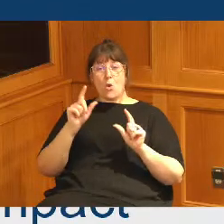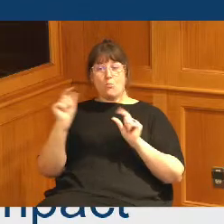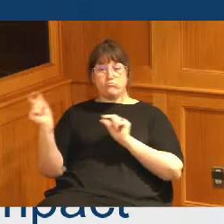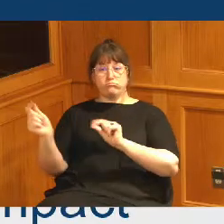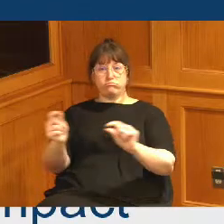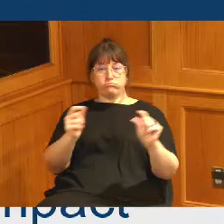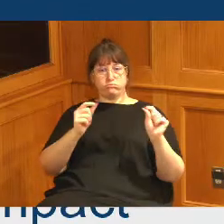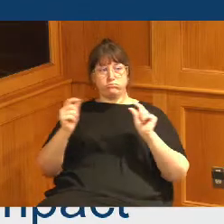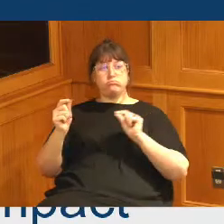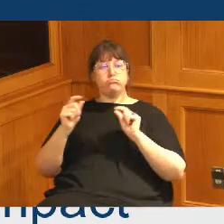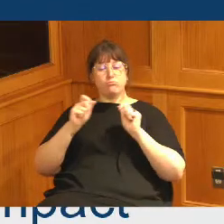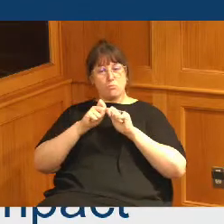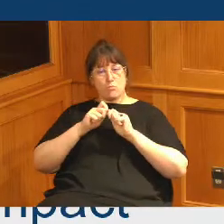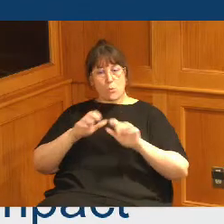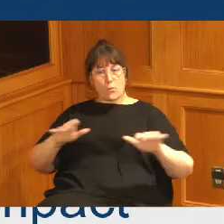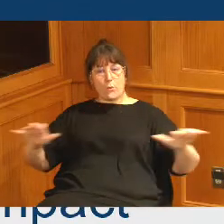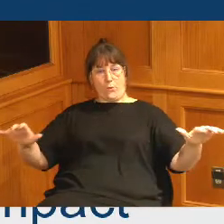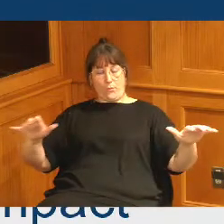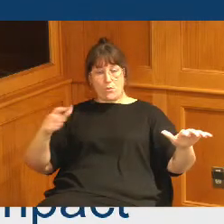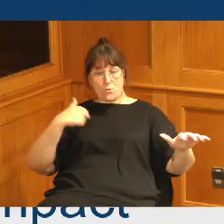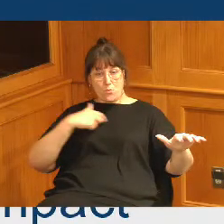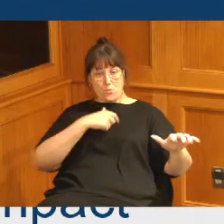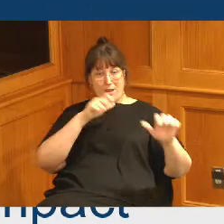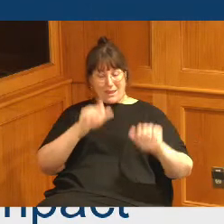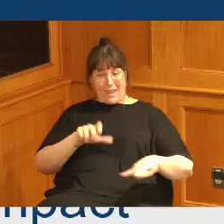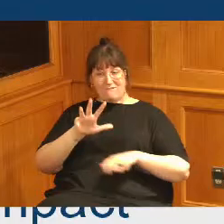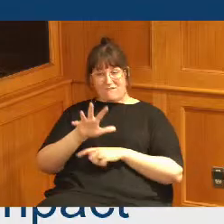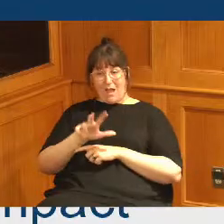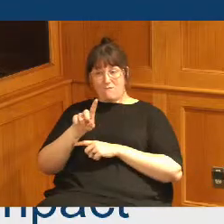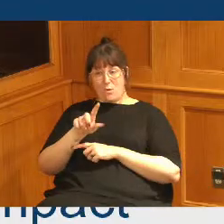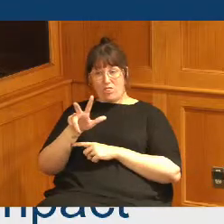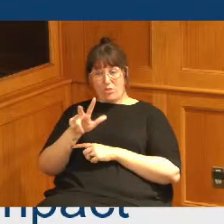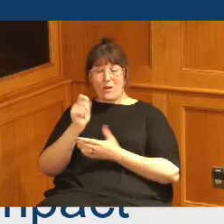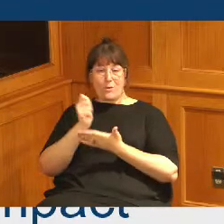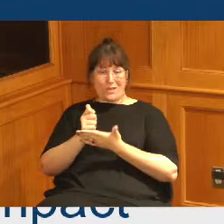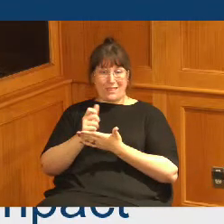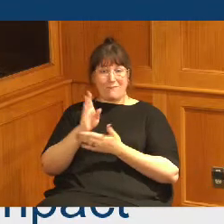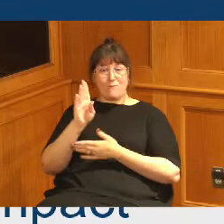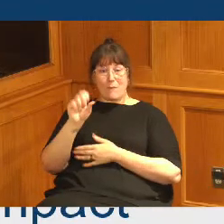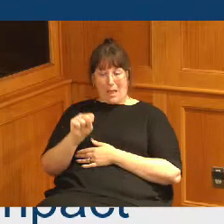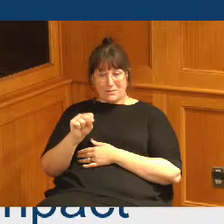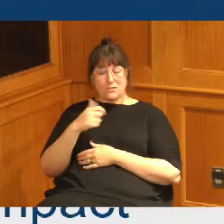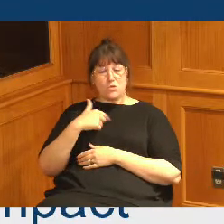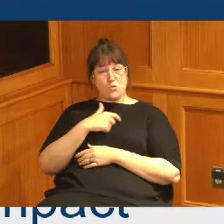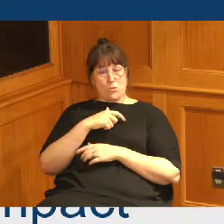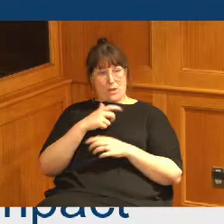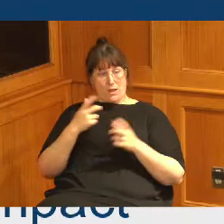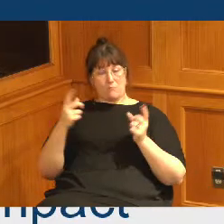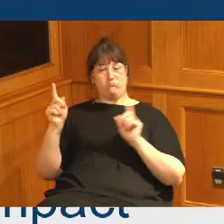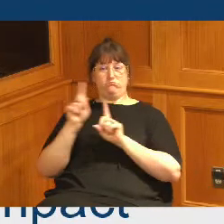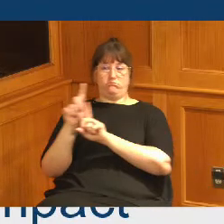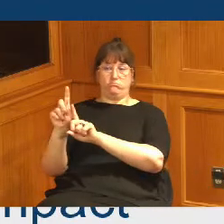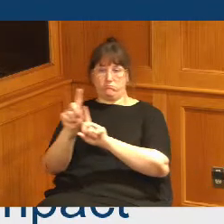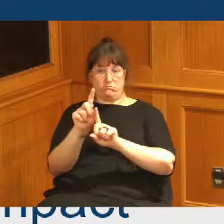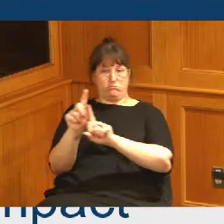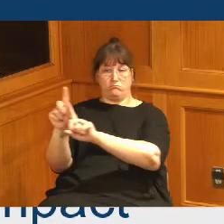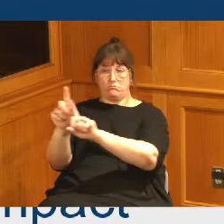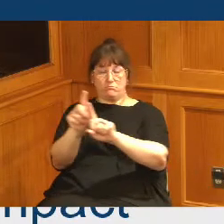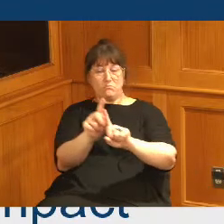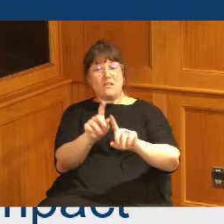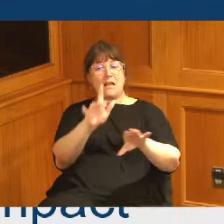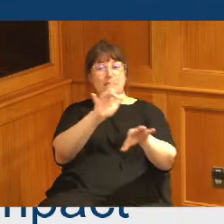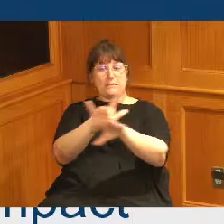are very, very fortunate to work closely with the 513 Relief Bus and get out with that as it goes around the community